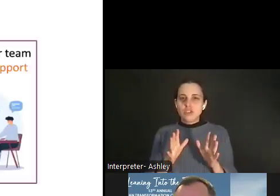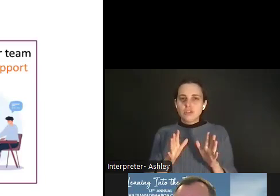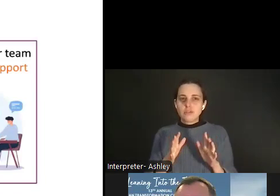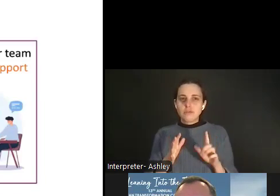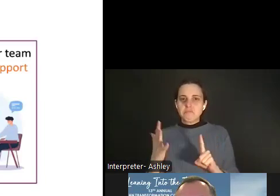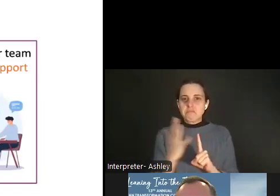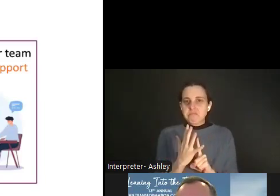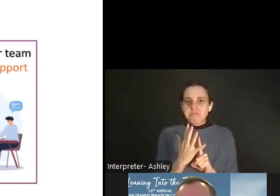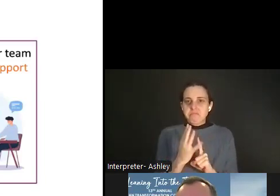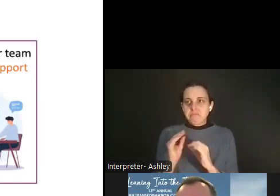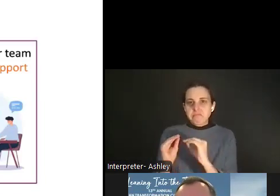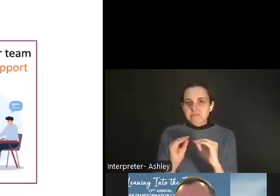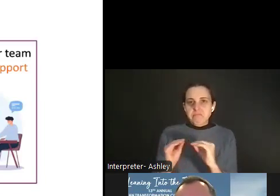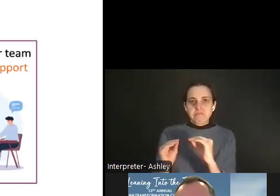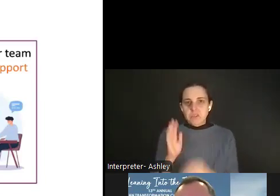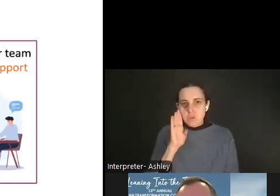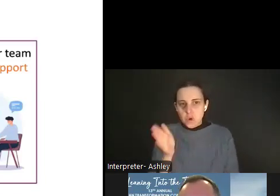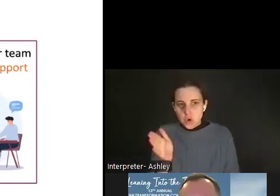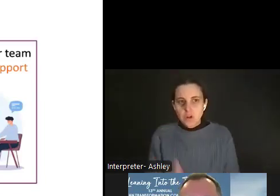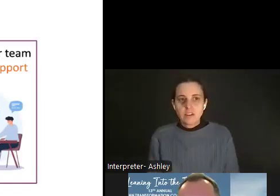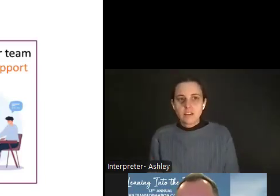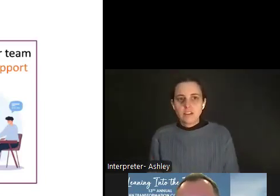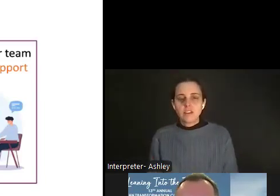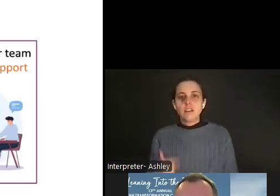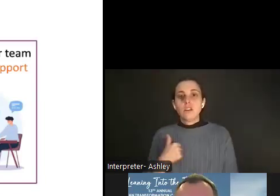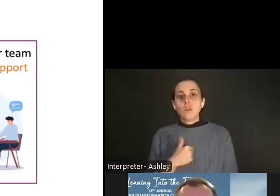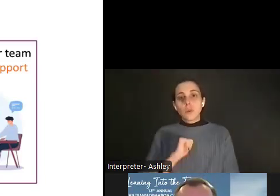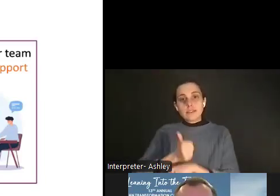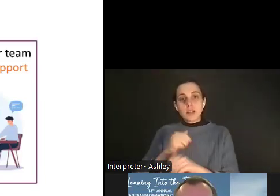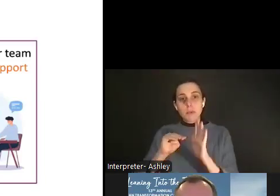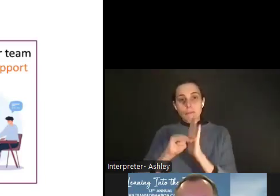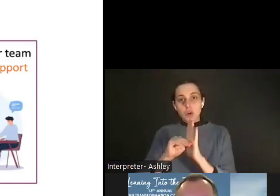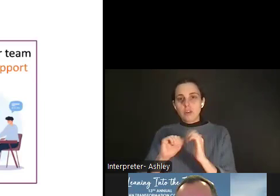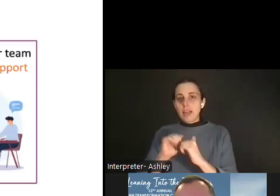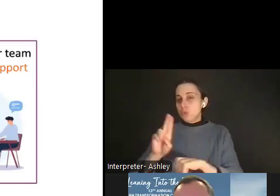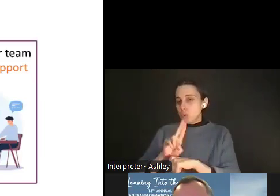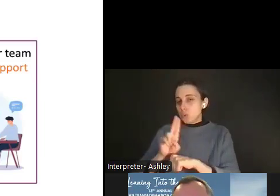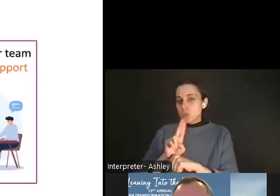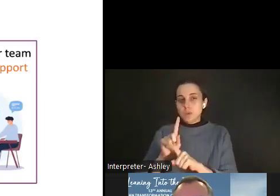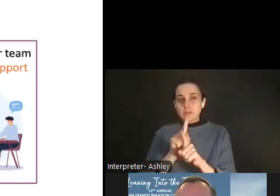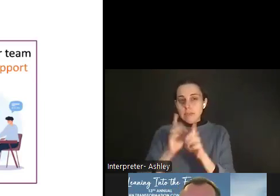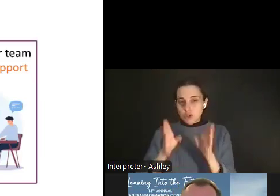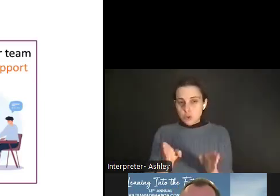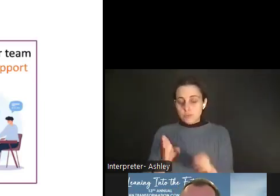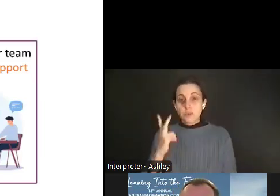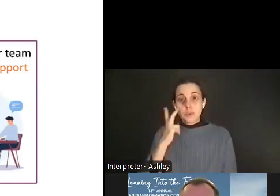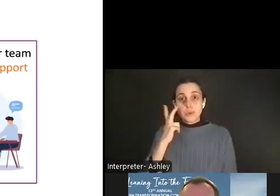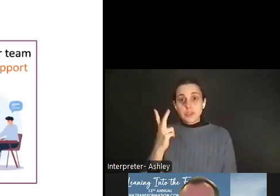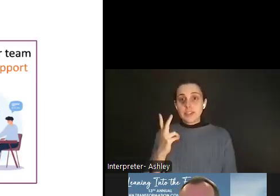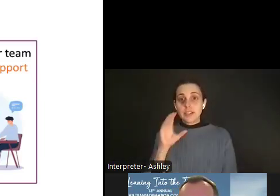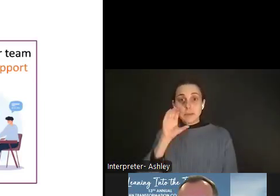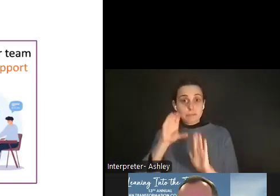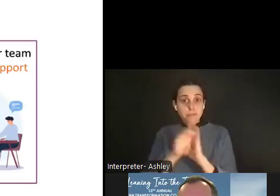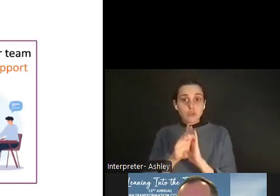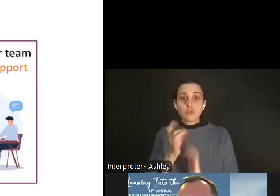operational model on how to use those mentors. So here you see the light bulb with the brain in there. So PIIG pops in our